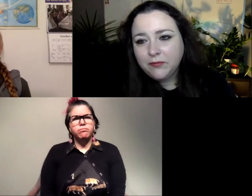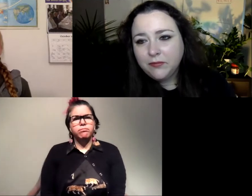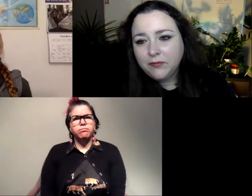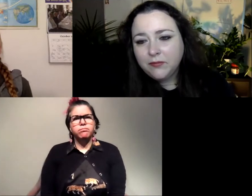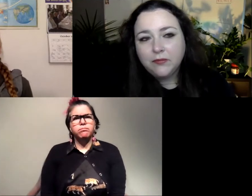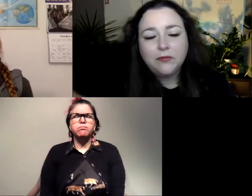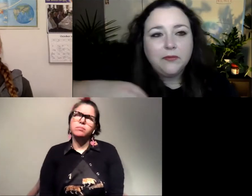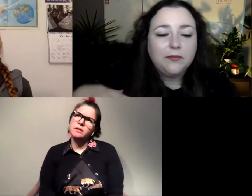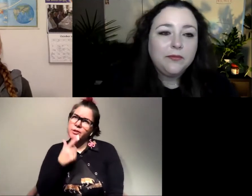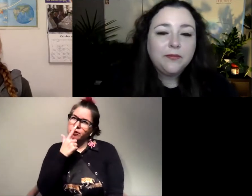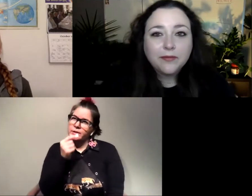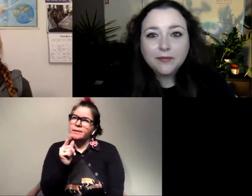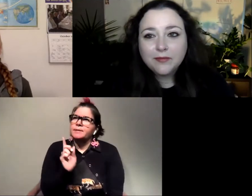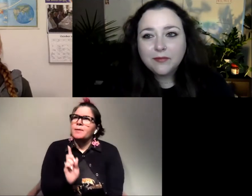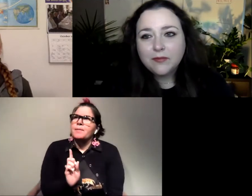Interesting. So